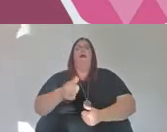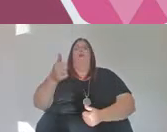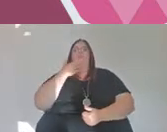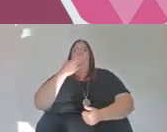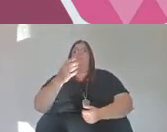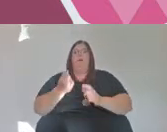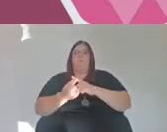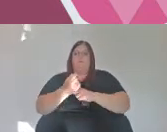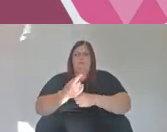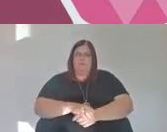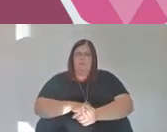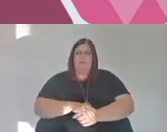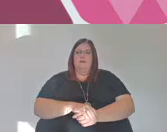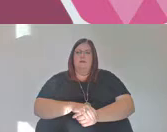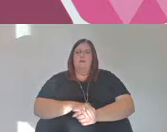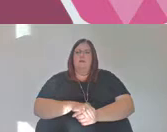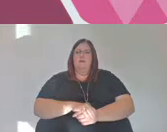this.